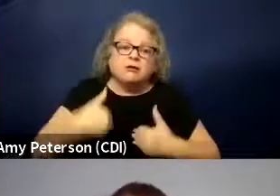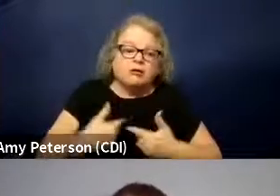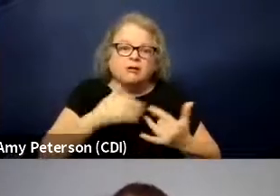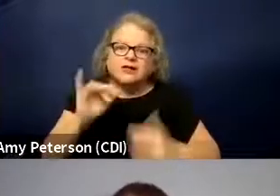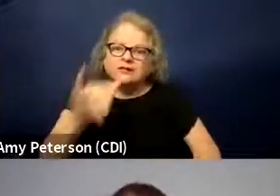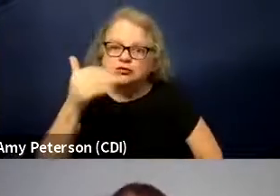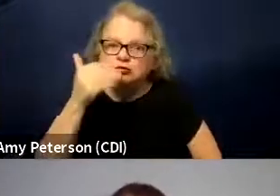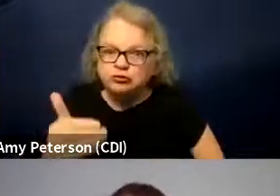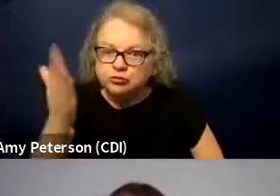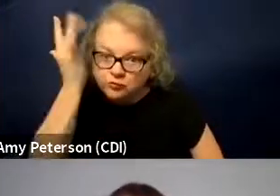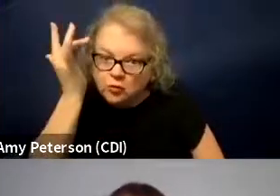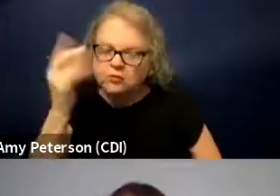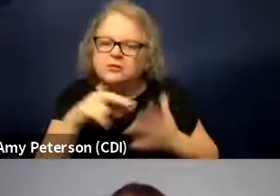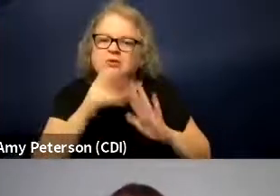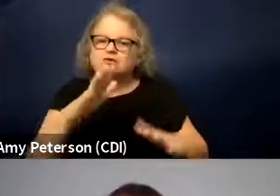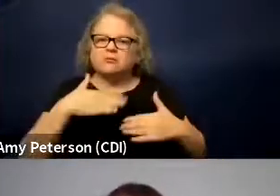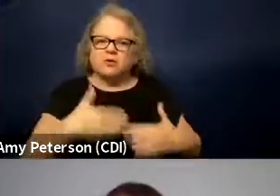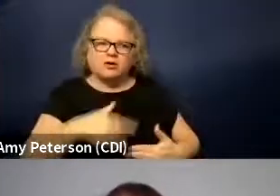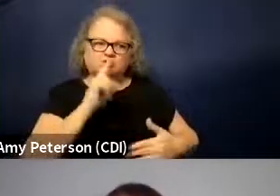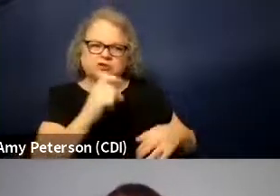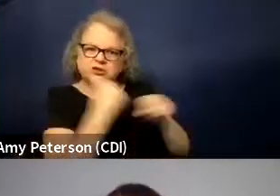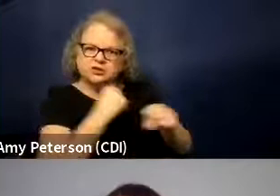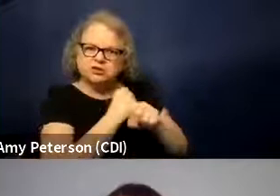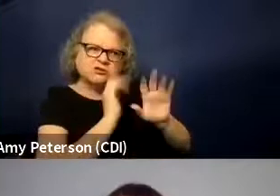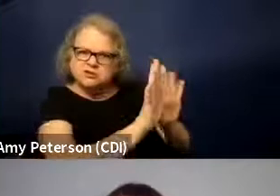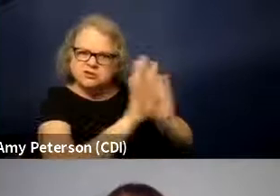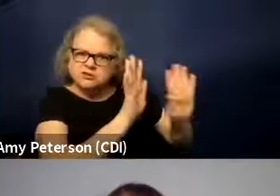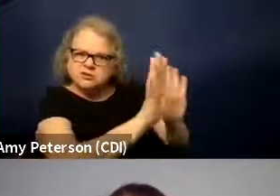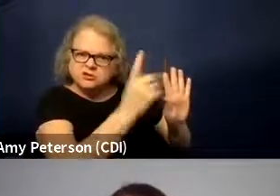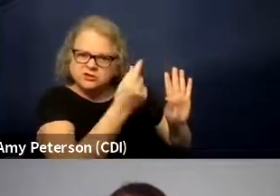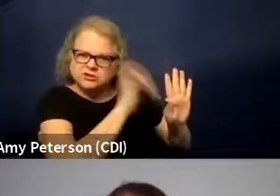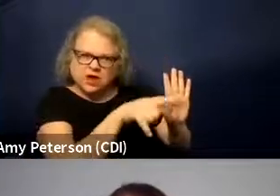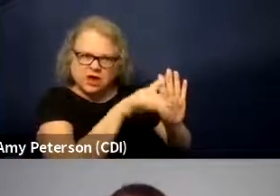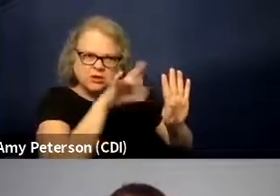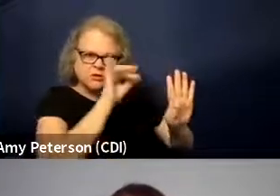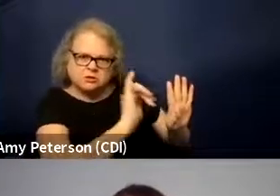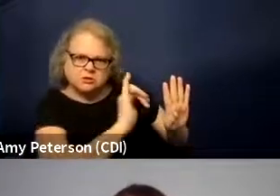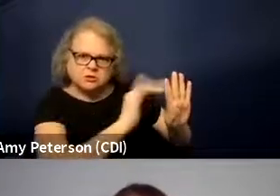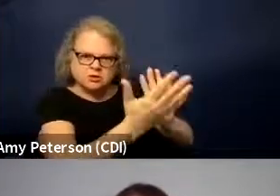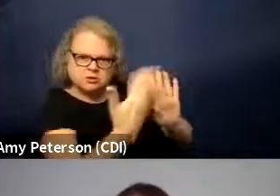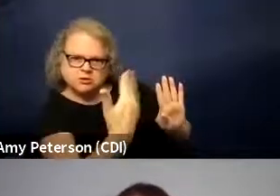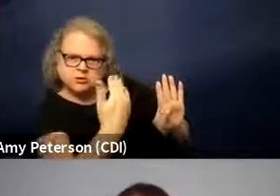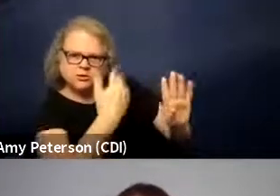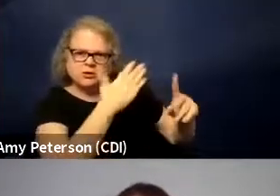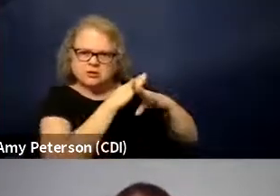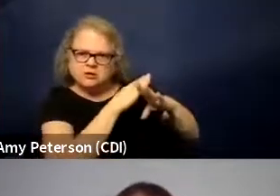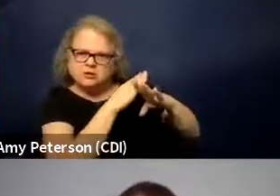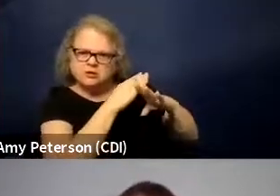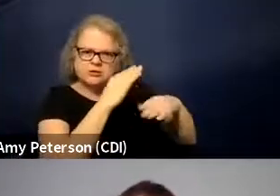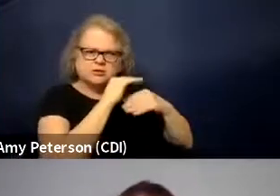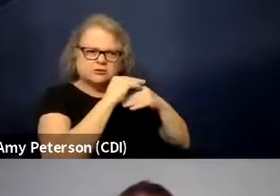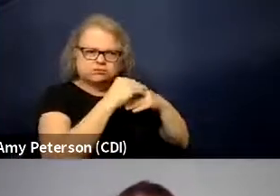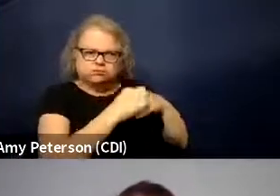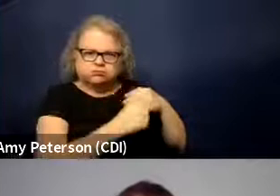then as the vaccine starts to stimulate your total body immune system, you get some other types of inflammation.